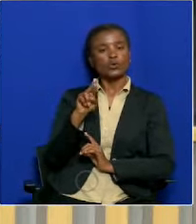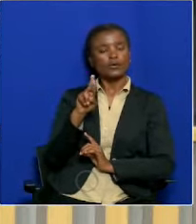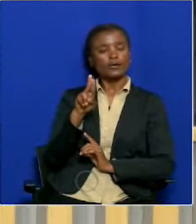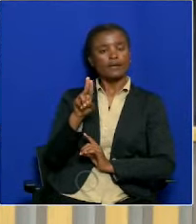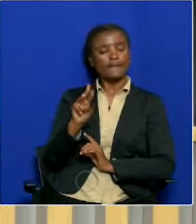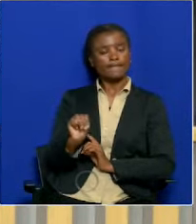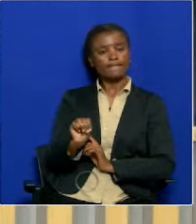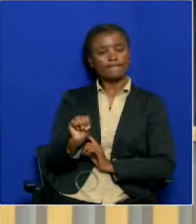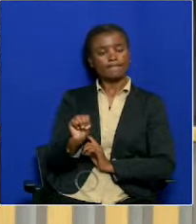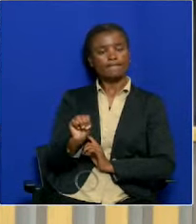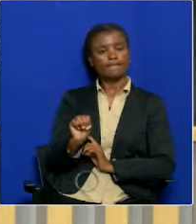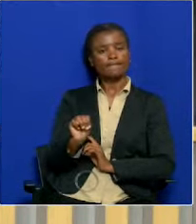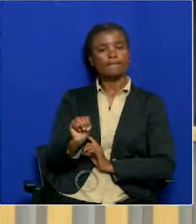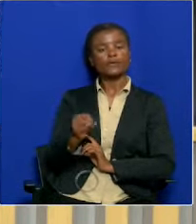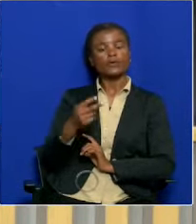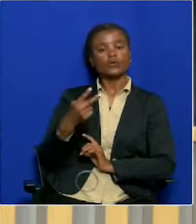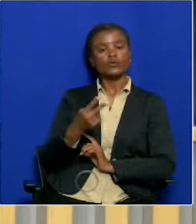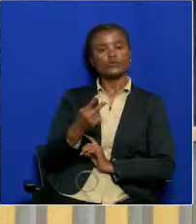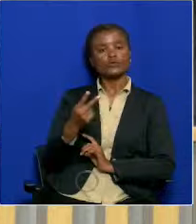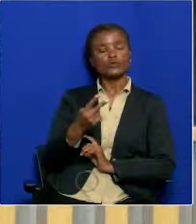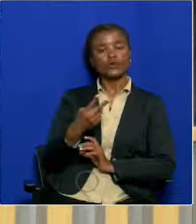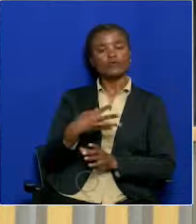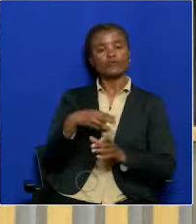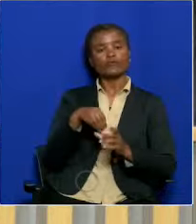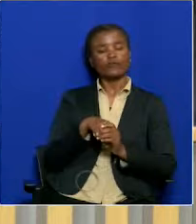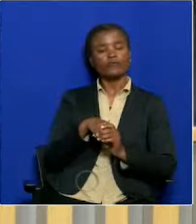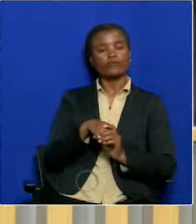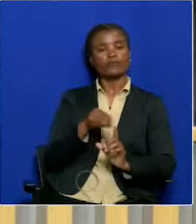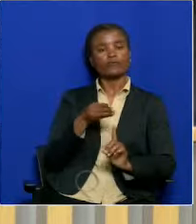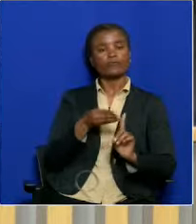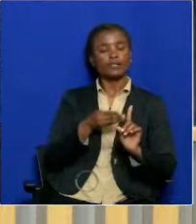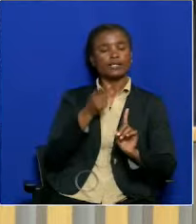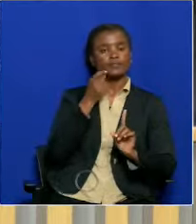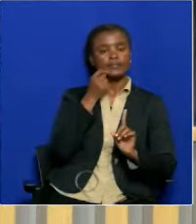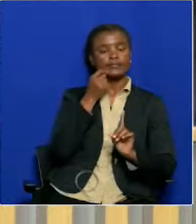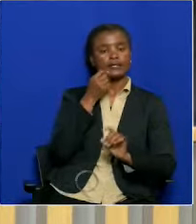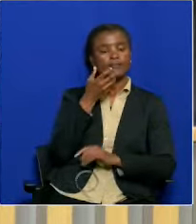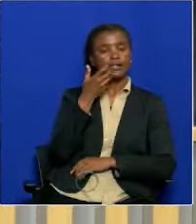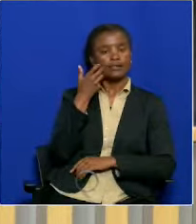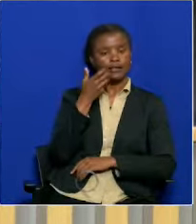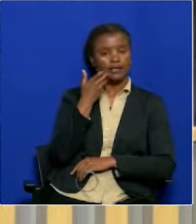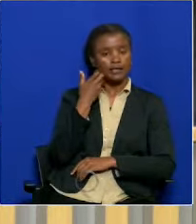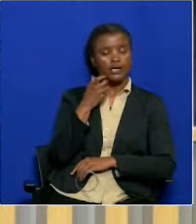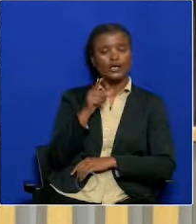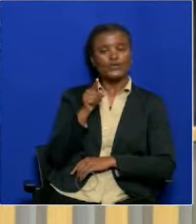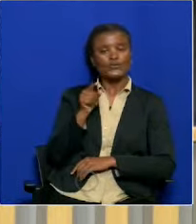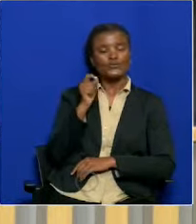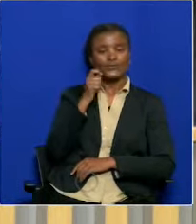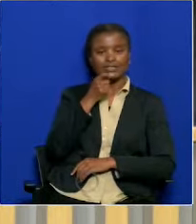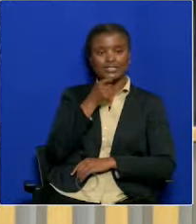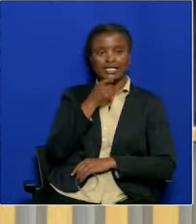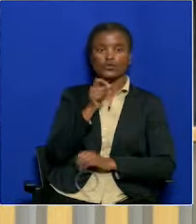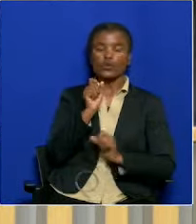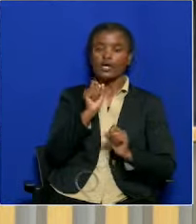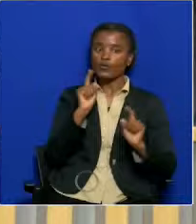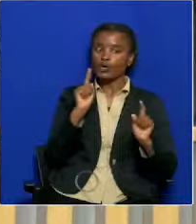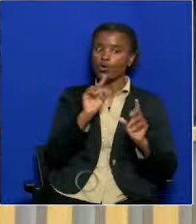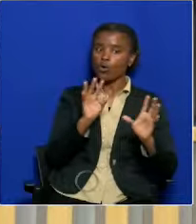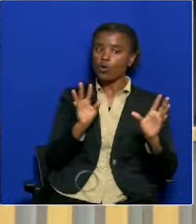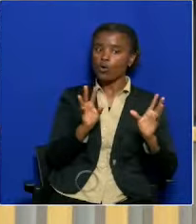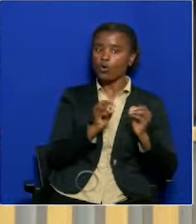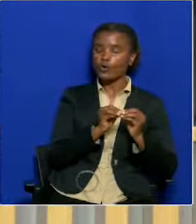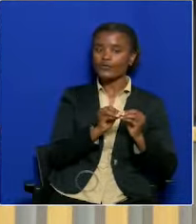alleged involvement of Mr. Matlala. You said you became aware of all these when the news